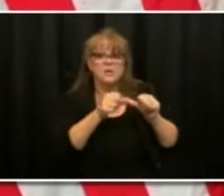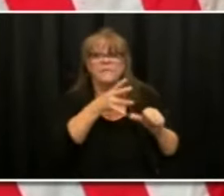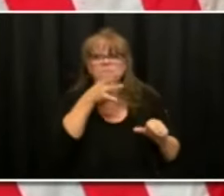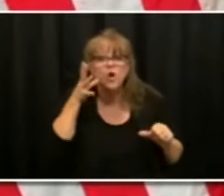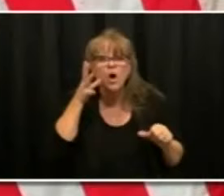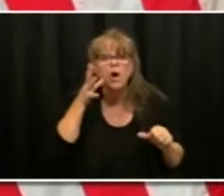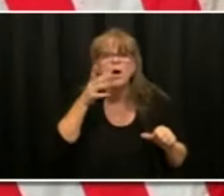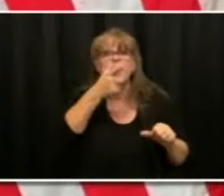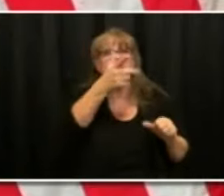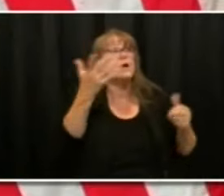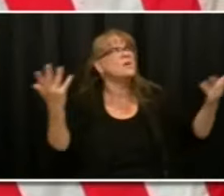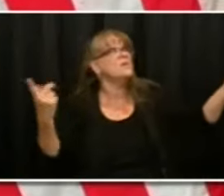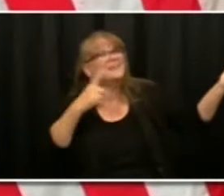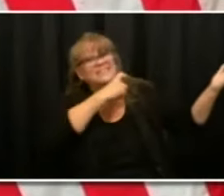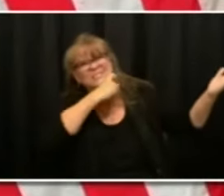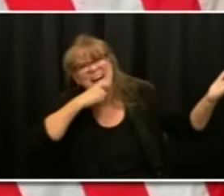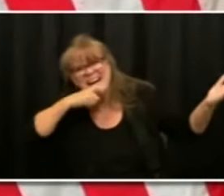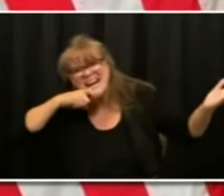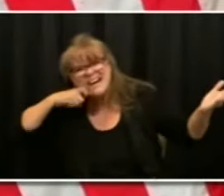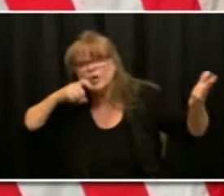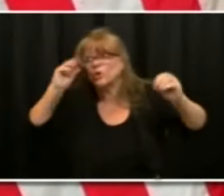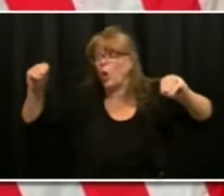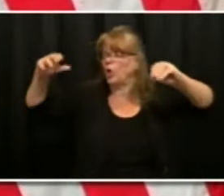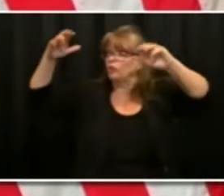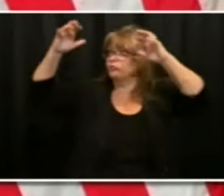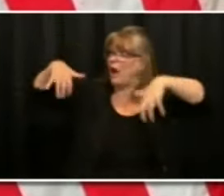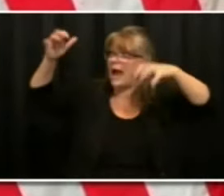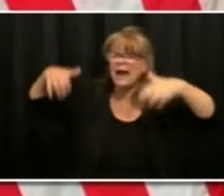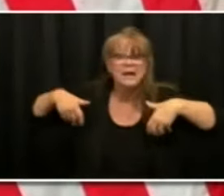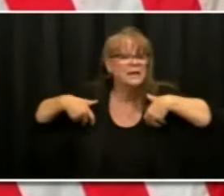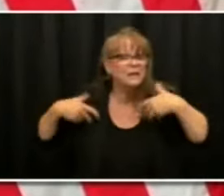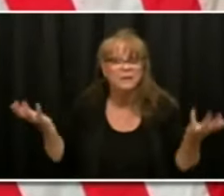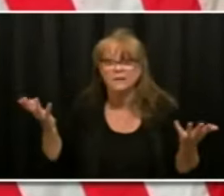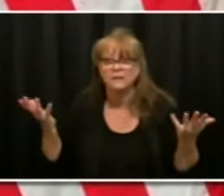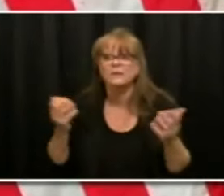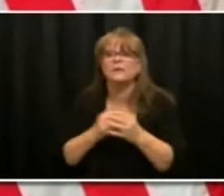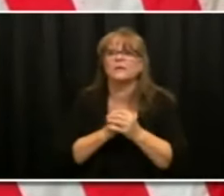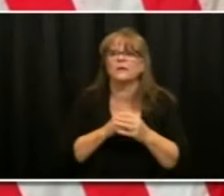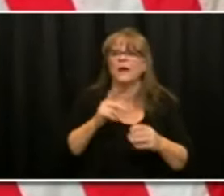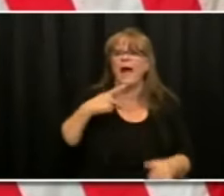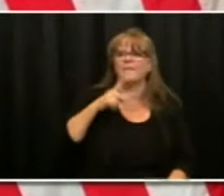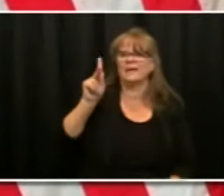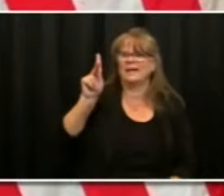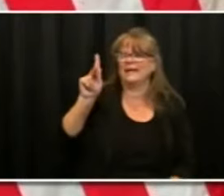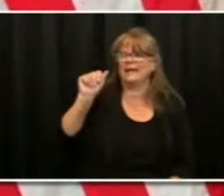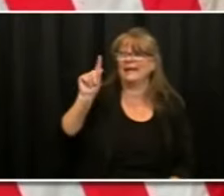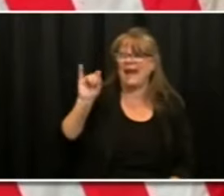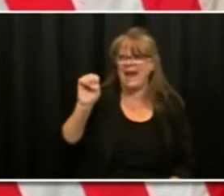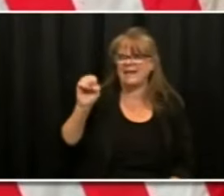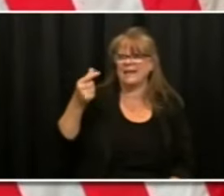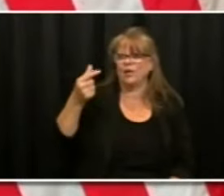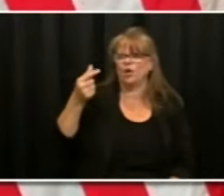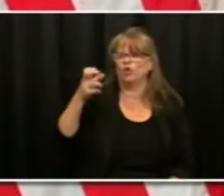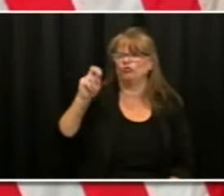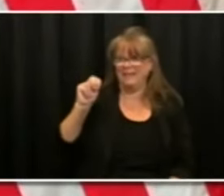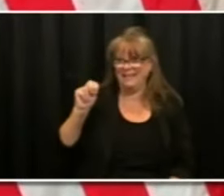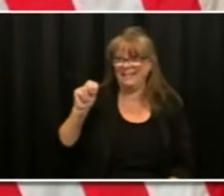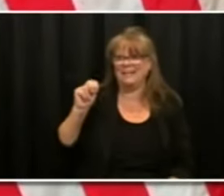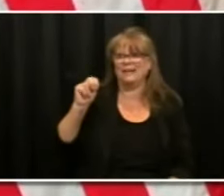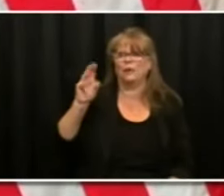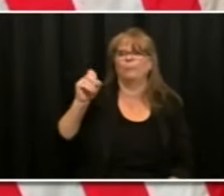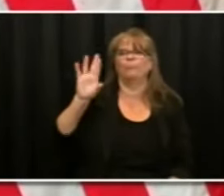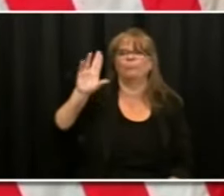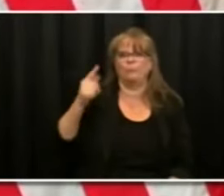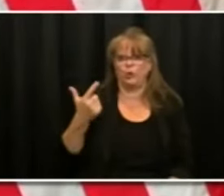Kate Greenberg, who's doing a terrific job supporting the future of ag here in Colorado, to discuss make a new announcement today